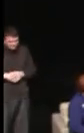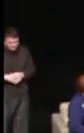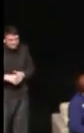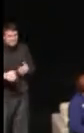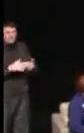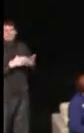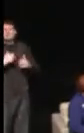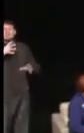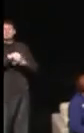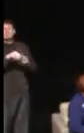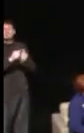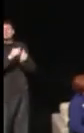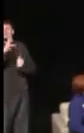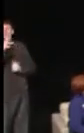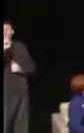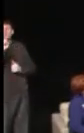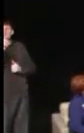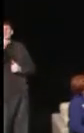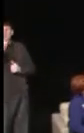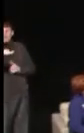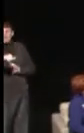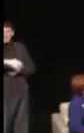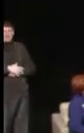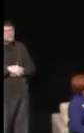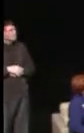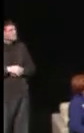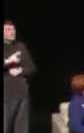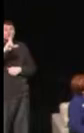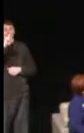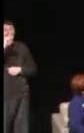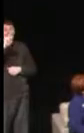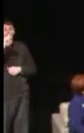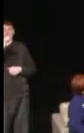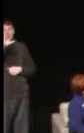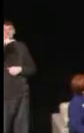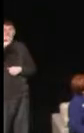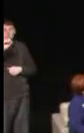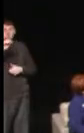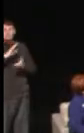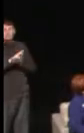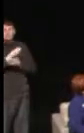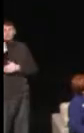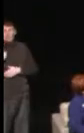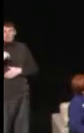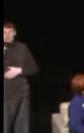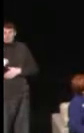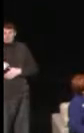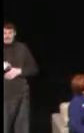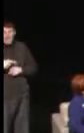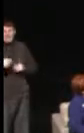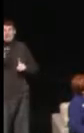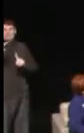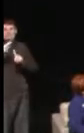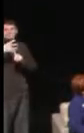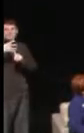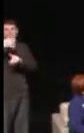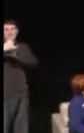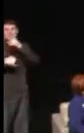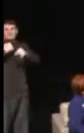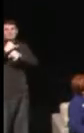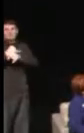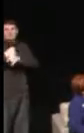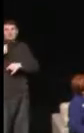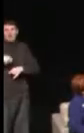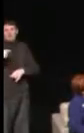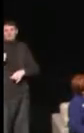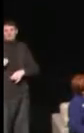WE Day, the Human Library, the UNESCO Schools Conference, and the 4th International Conference on Human Rights Education